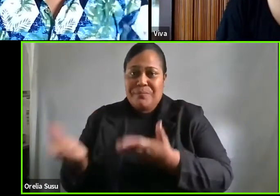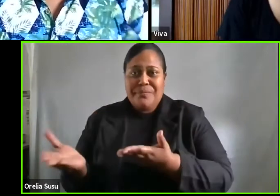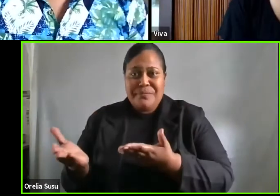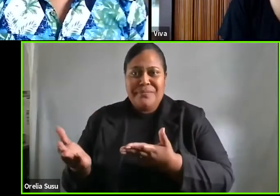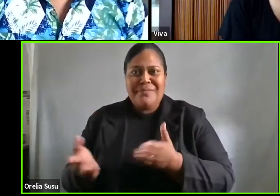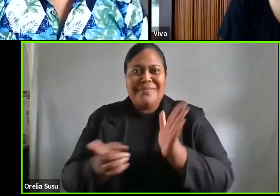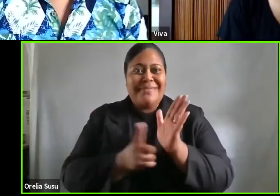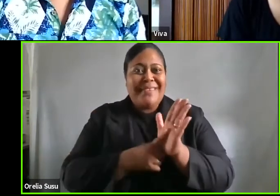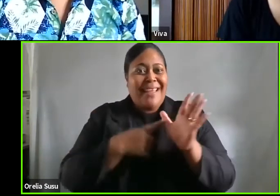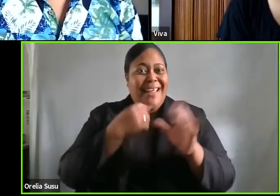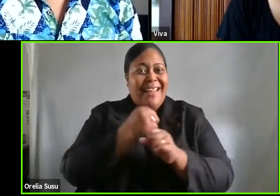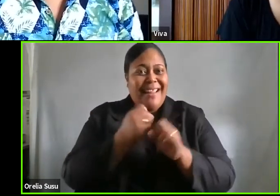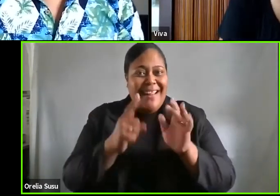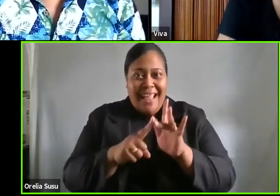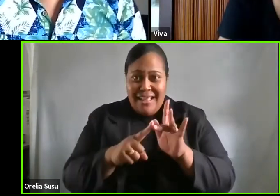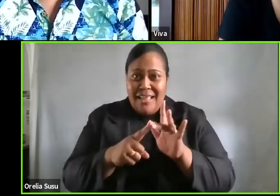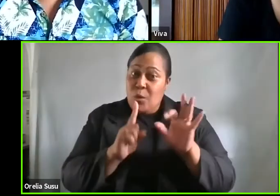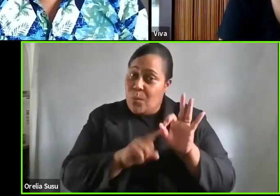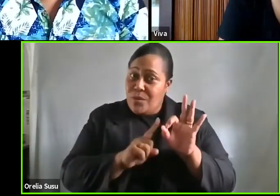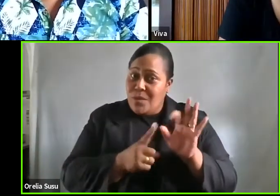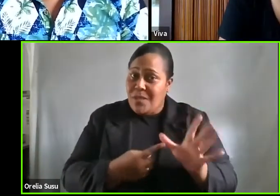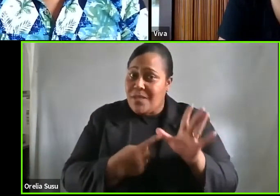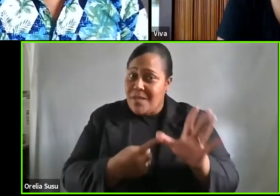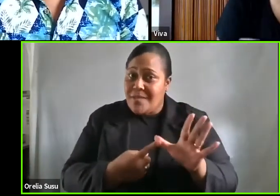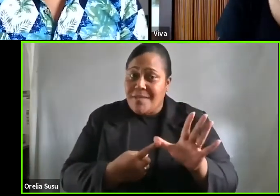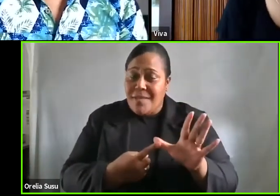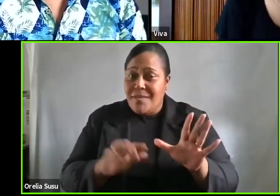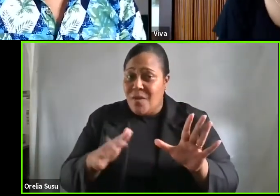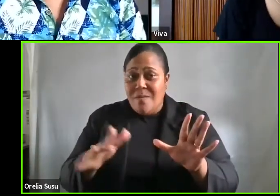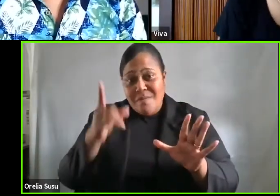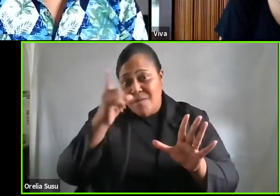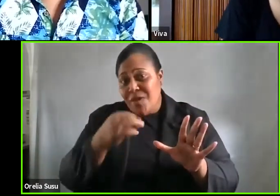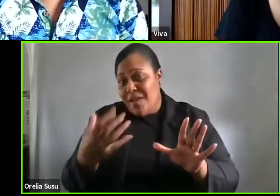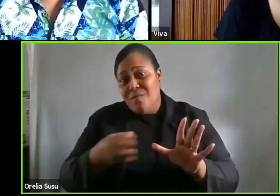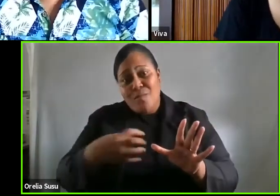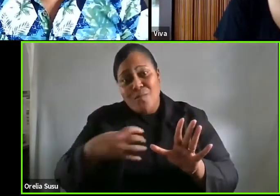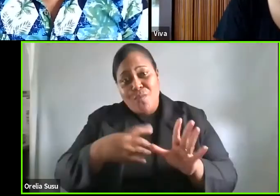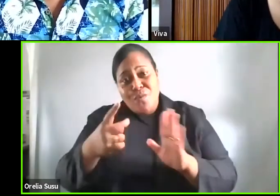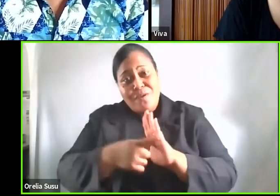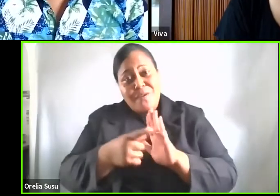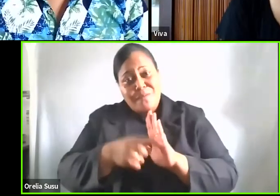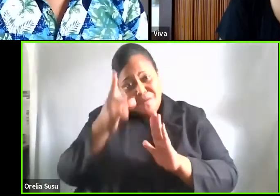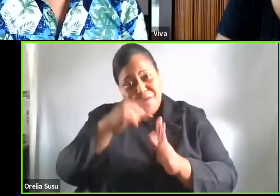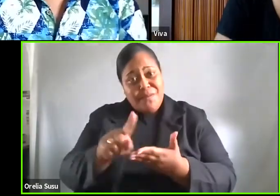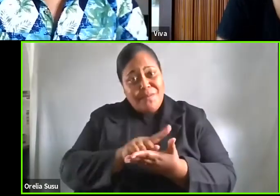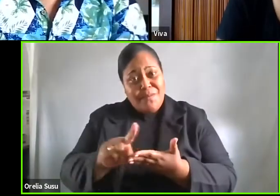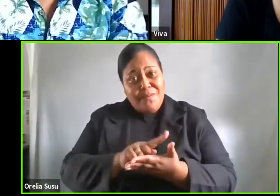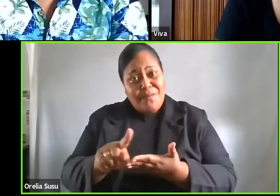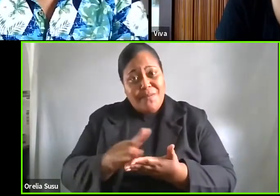and and perhaps we can have more time to respond to some of the questions that we have on the chat